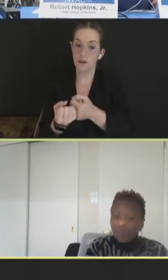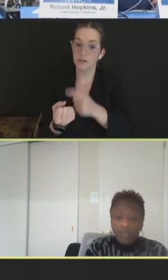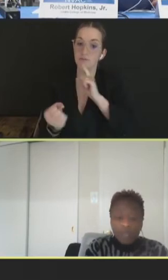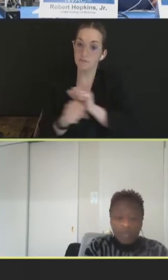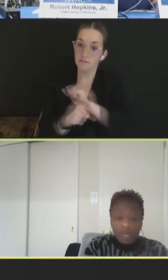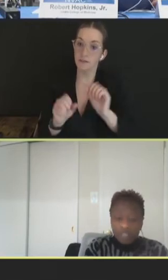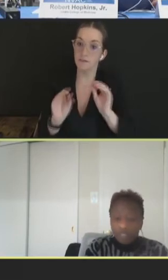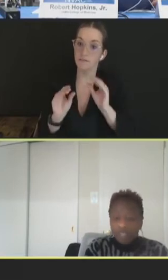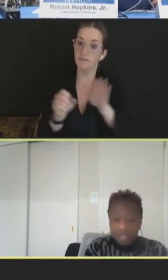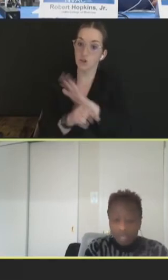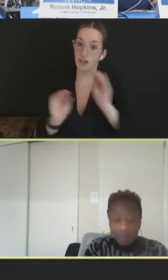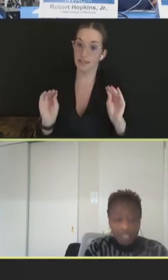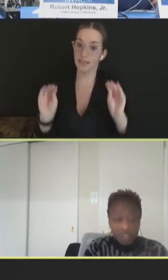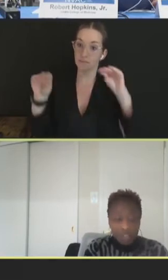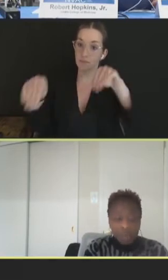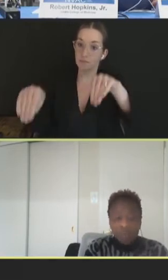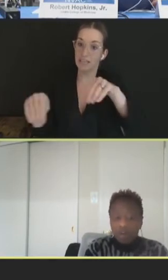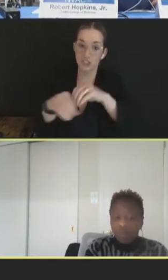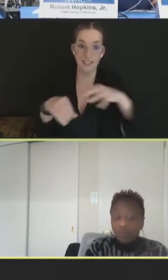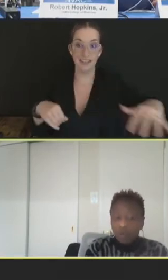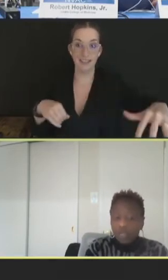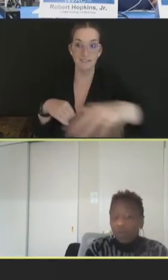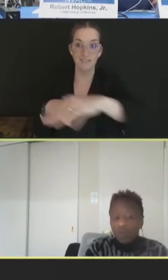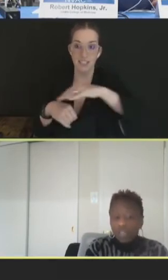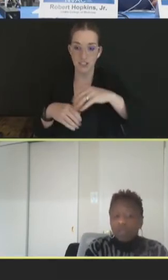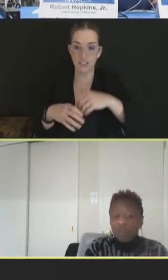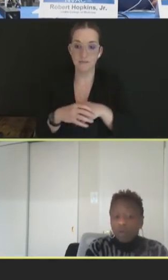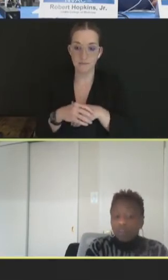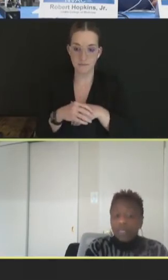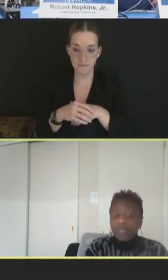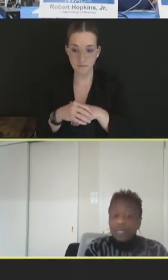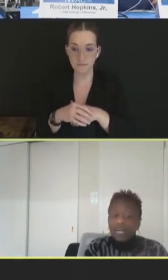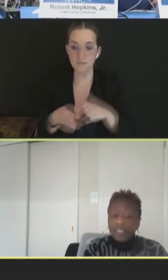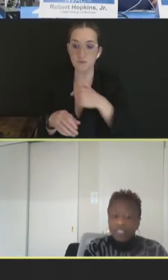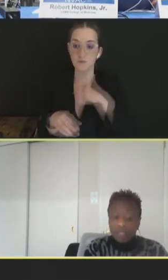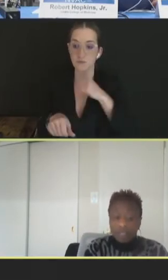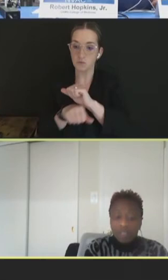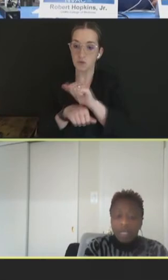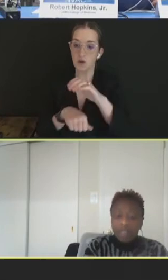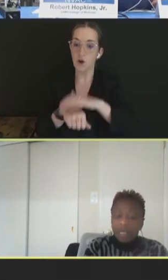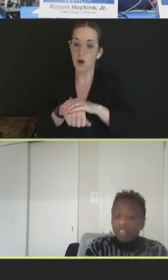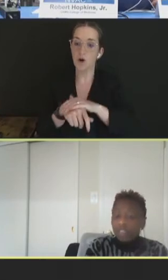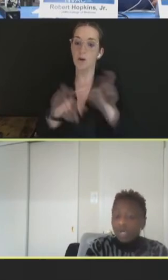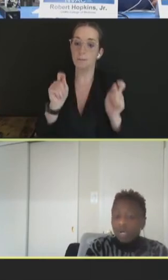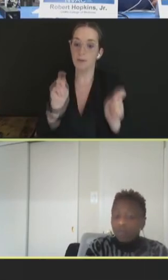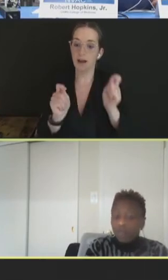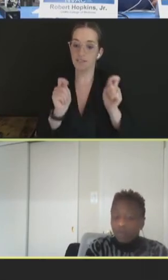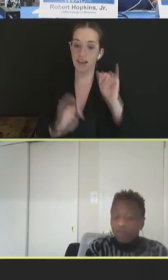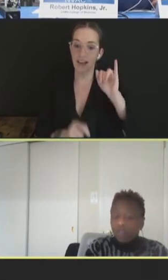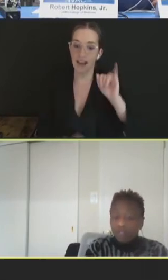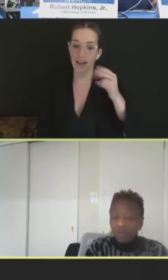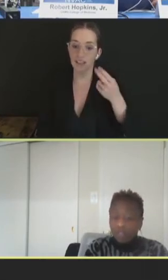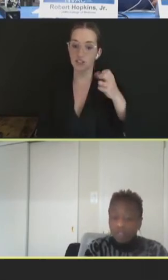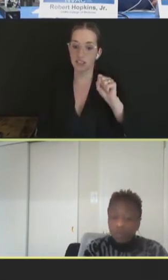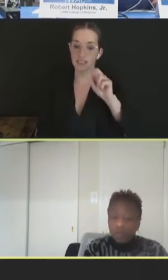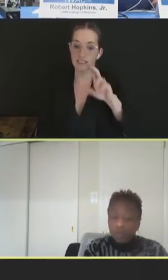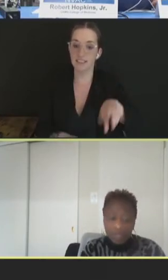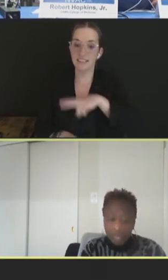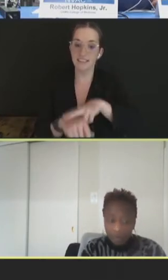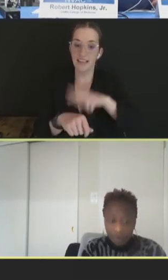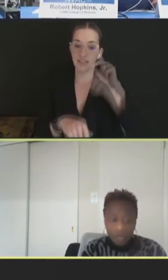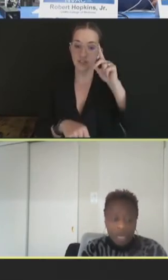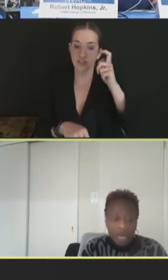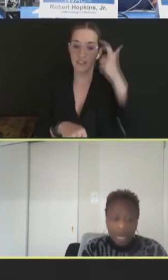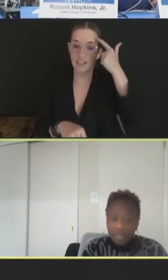field. Additionally, the immunization program is working on modifying the IHS National Government Performance and Results